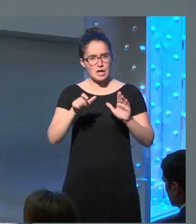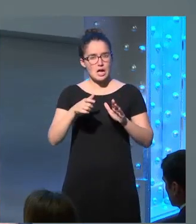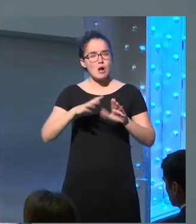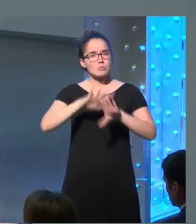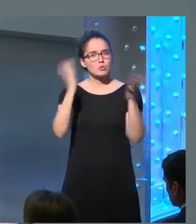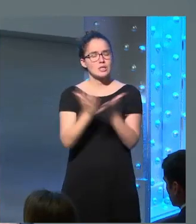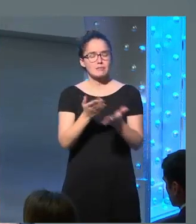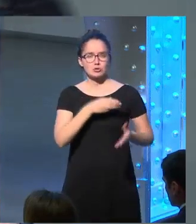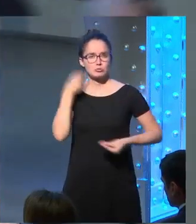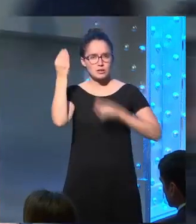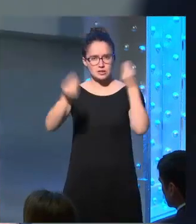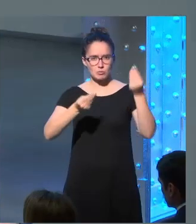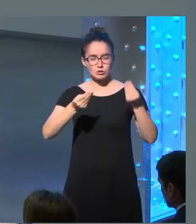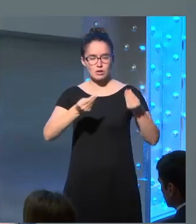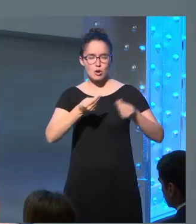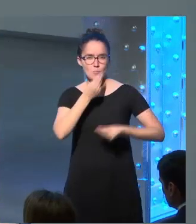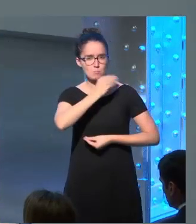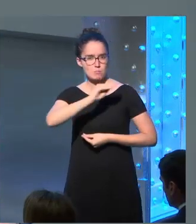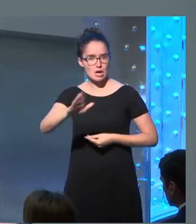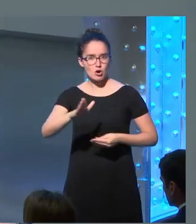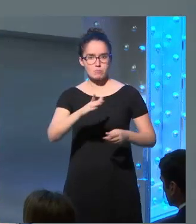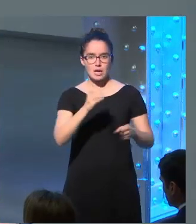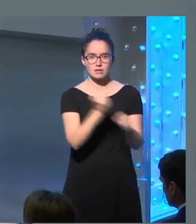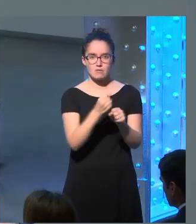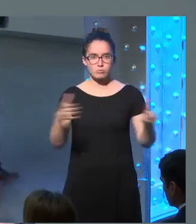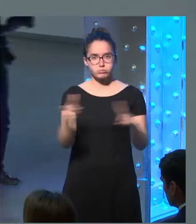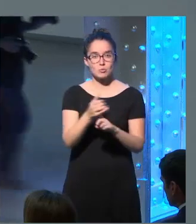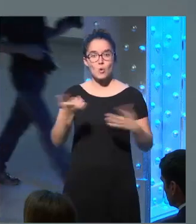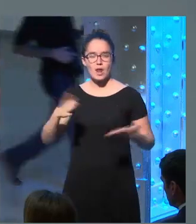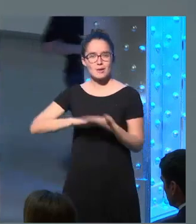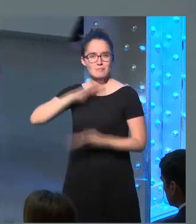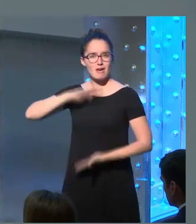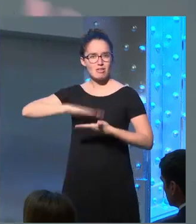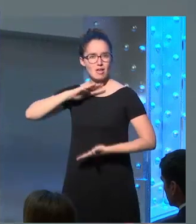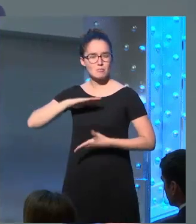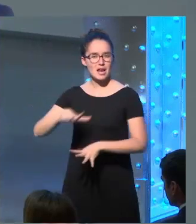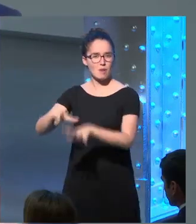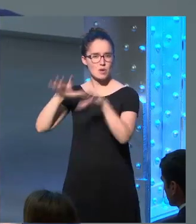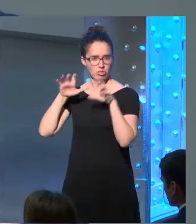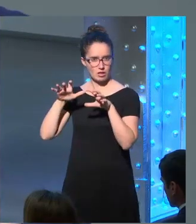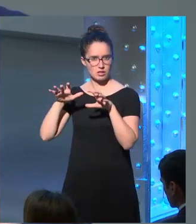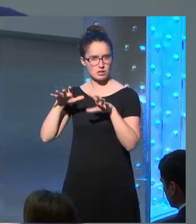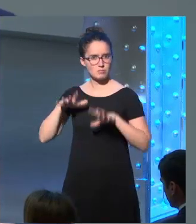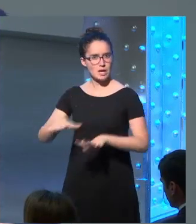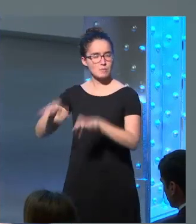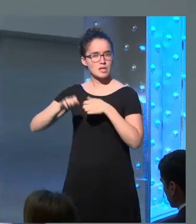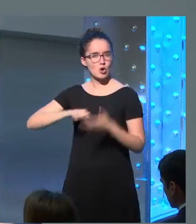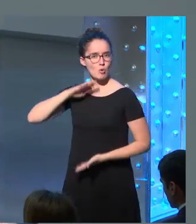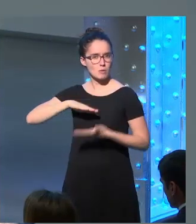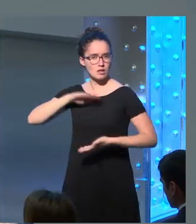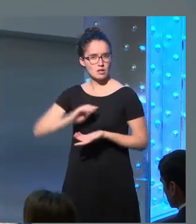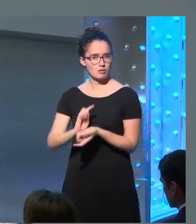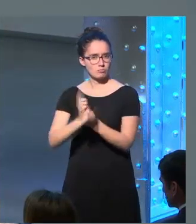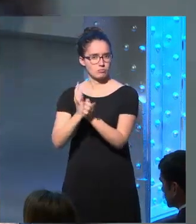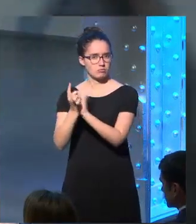learnability. That is that encompasses the best way to guarantee employability of people. That is